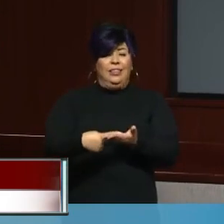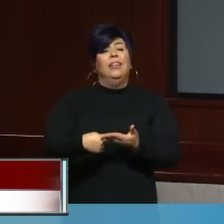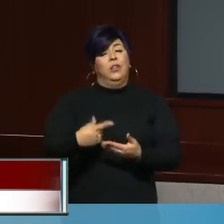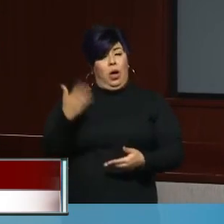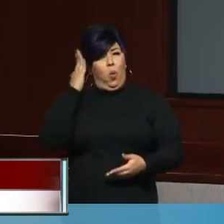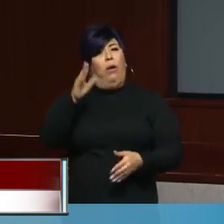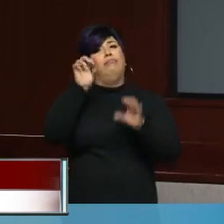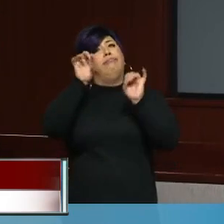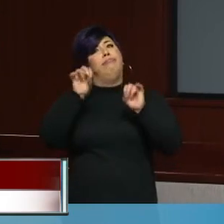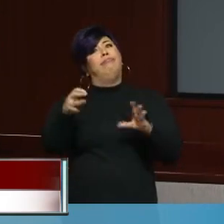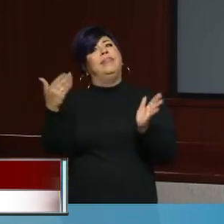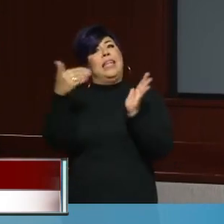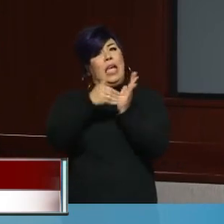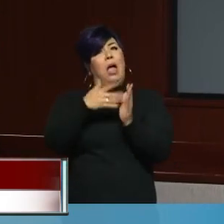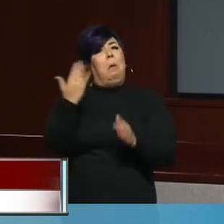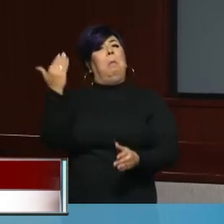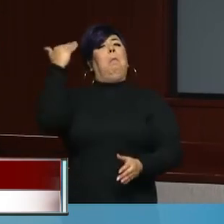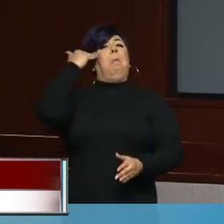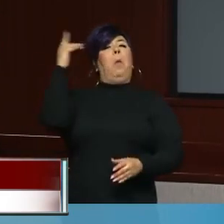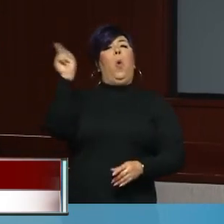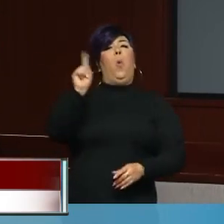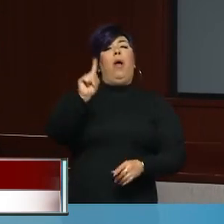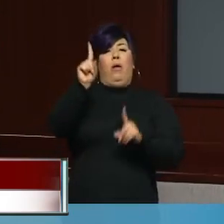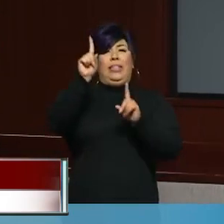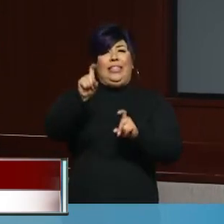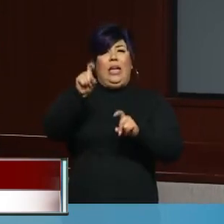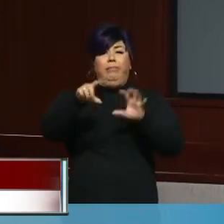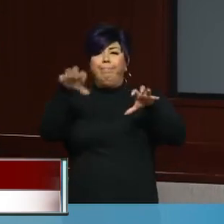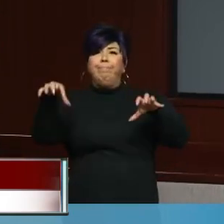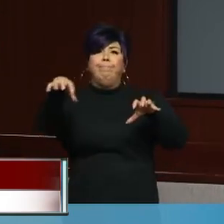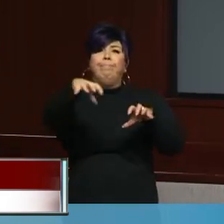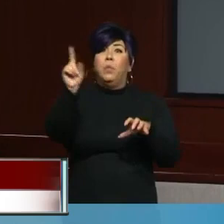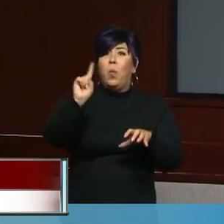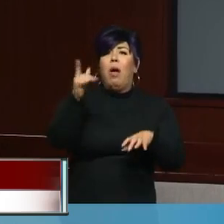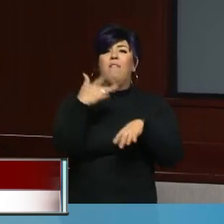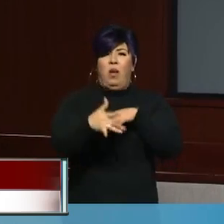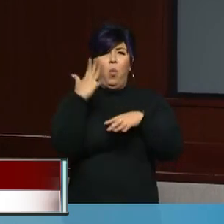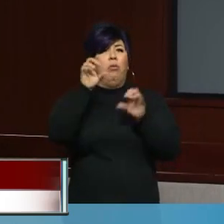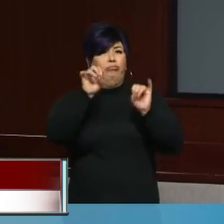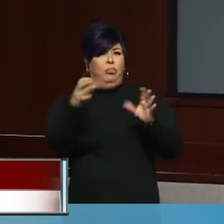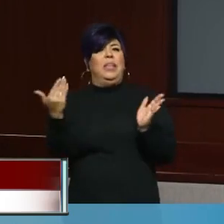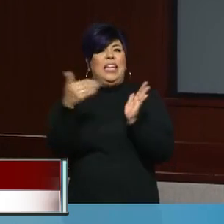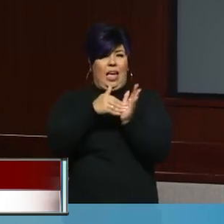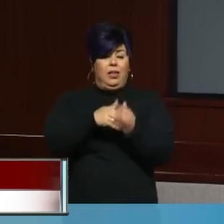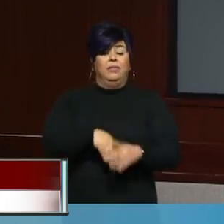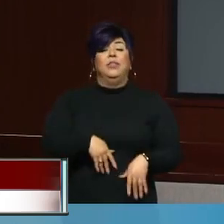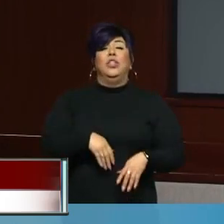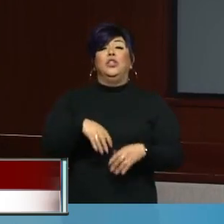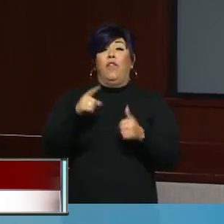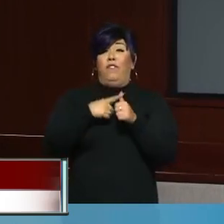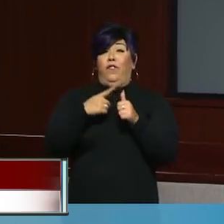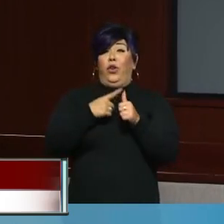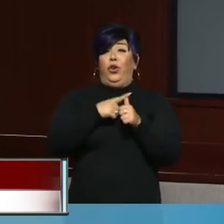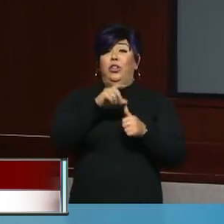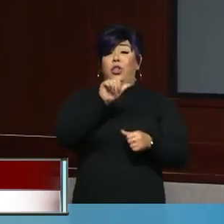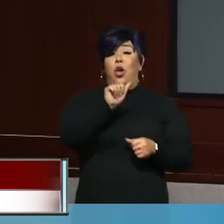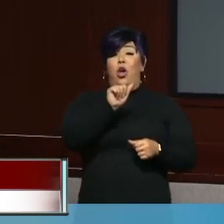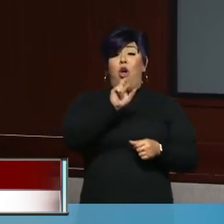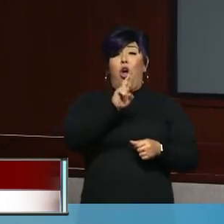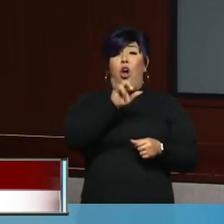more time so that you're aware of where all of our testing sites are available. Our first one is at the Arvin Public Health